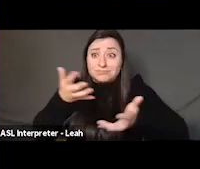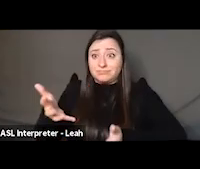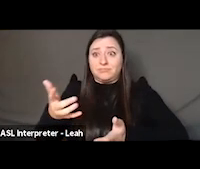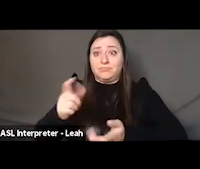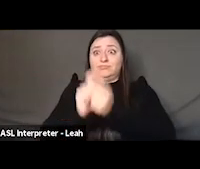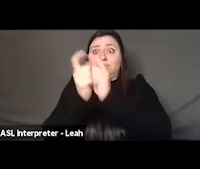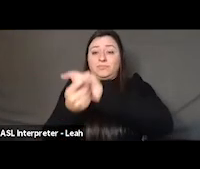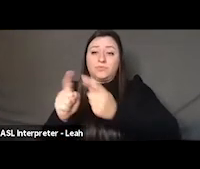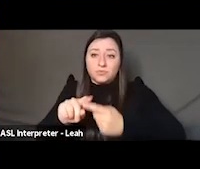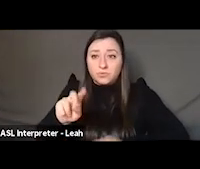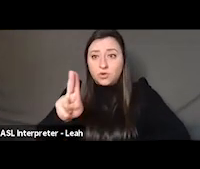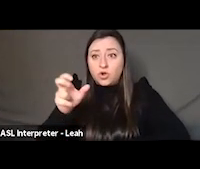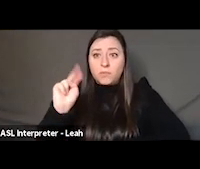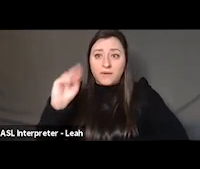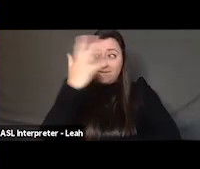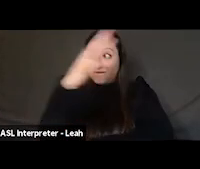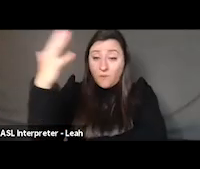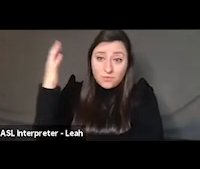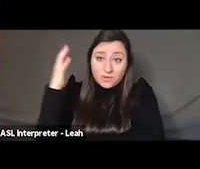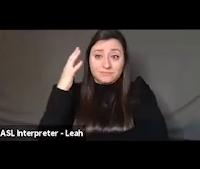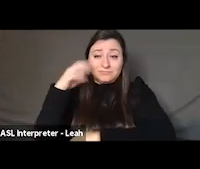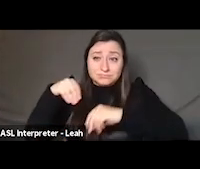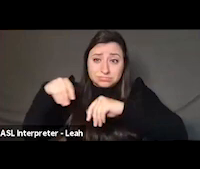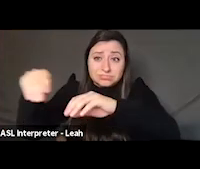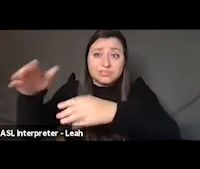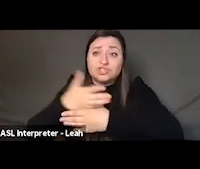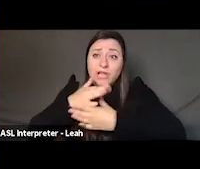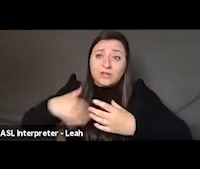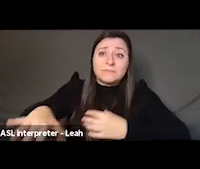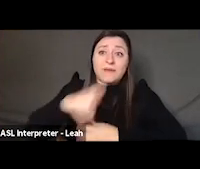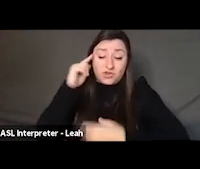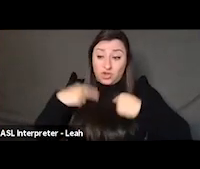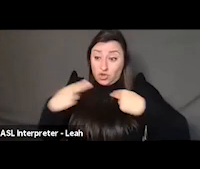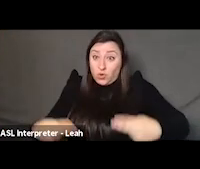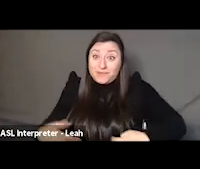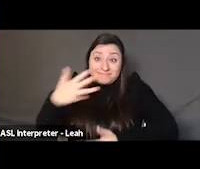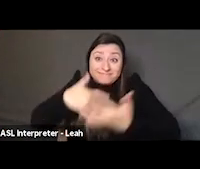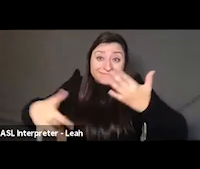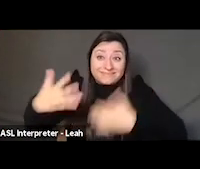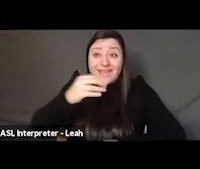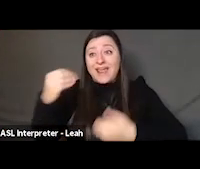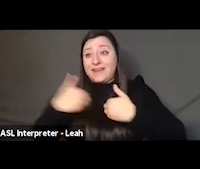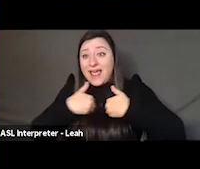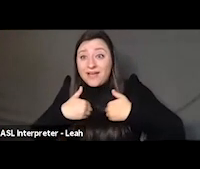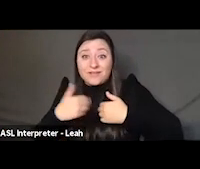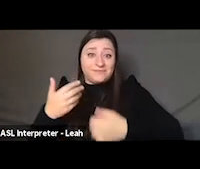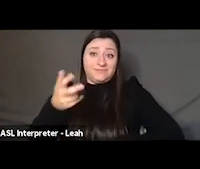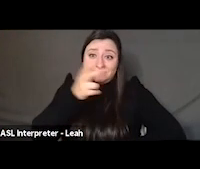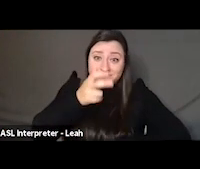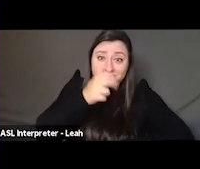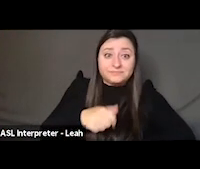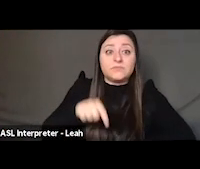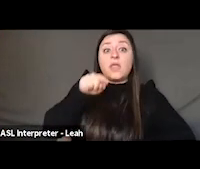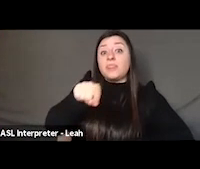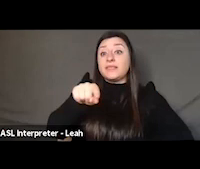these shared spaces between humans and other organisms. So Miyawaki forests specifically are dense native forests.